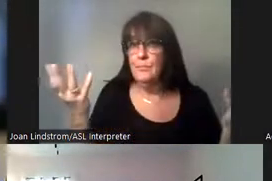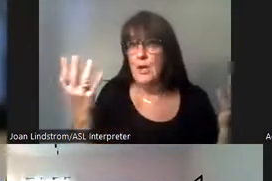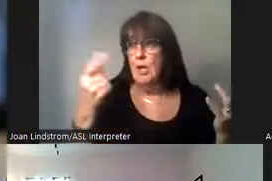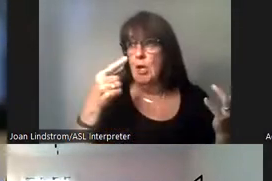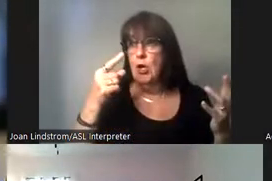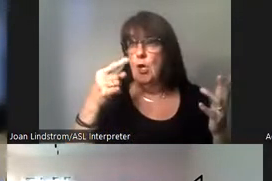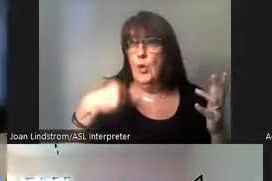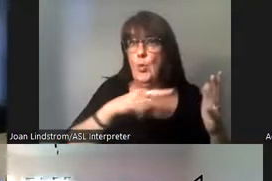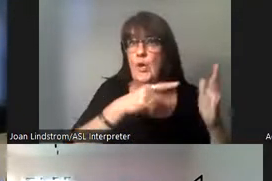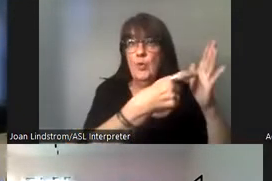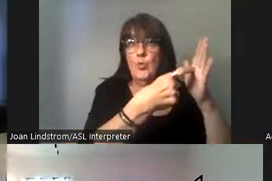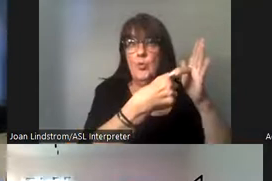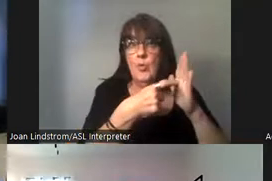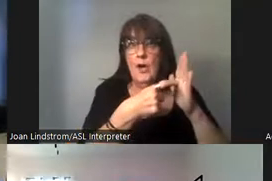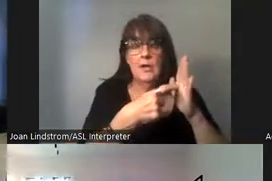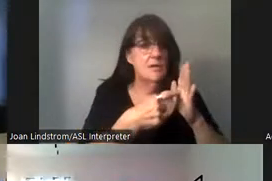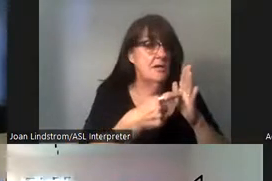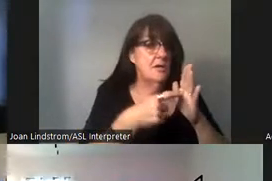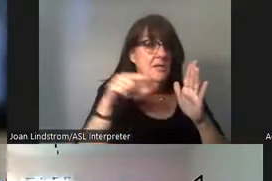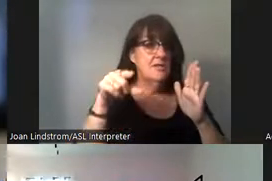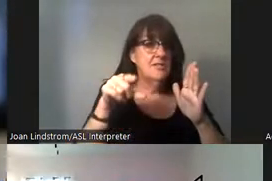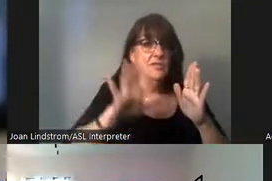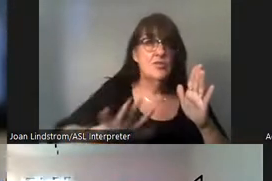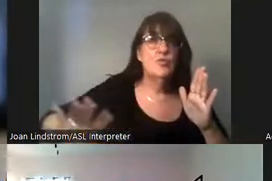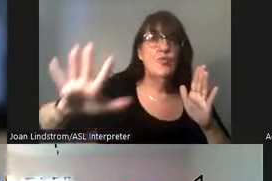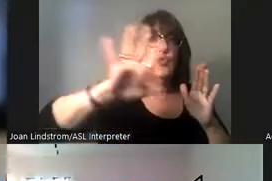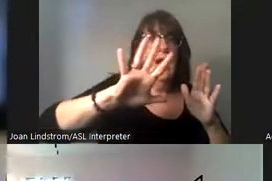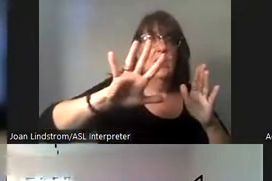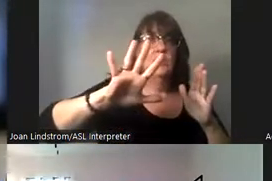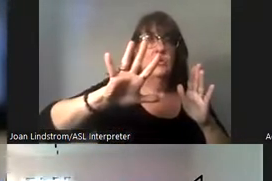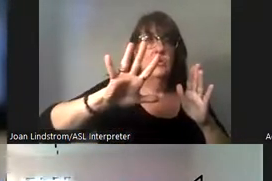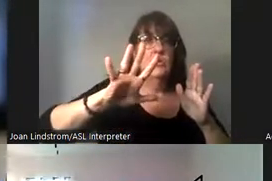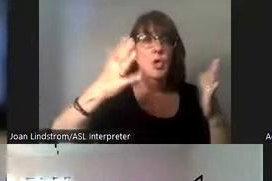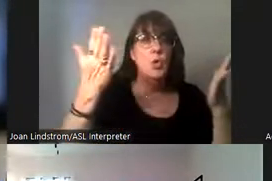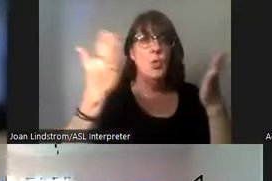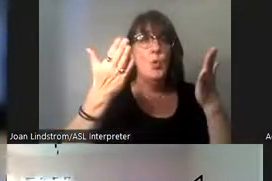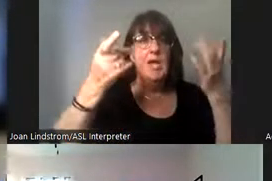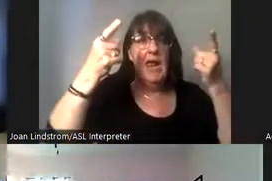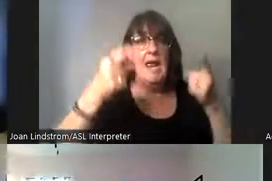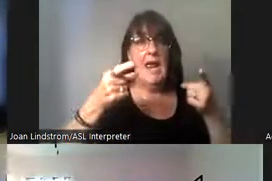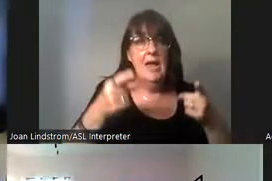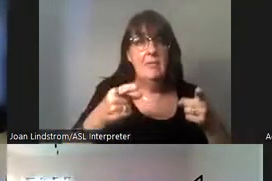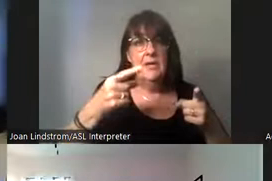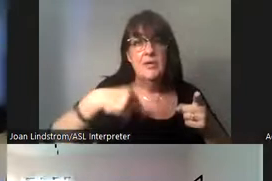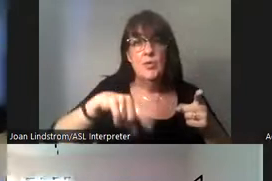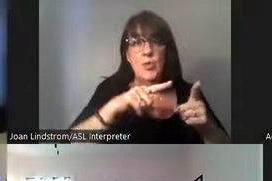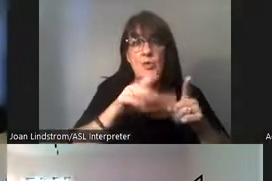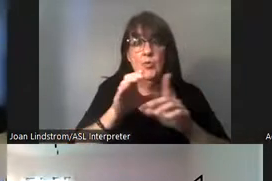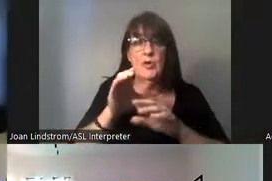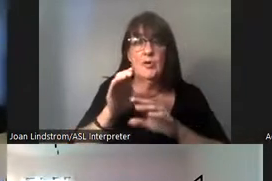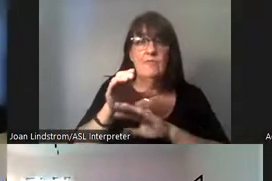requiring, and this is across DOD and civilian agency, what was happening was we were just force